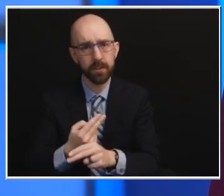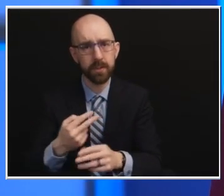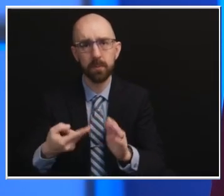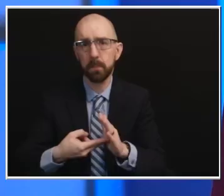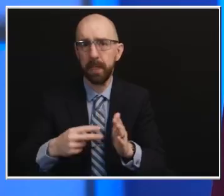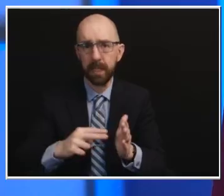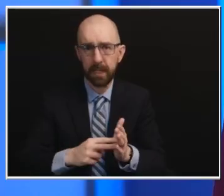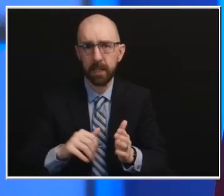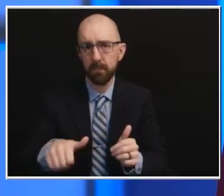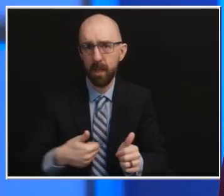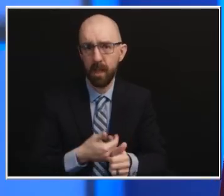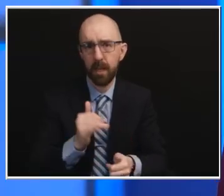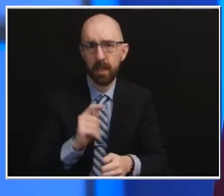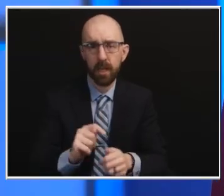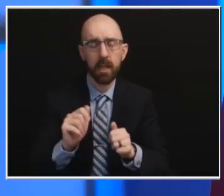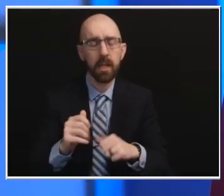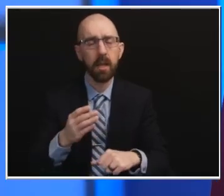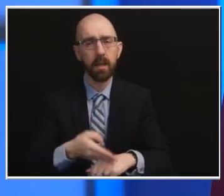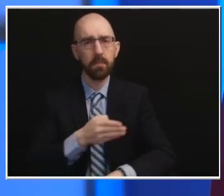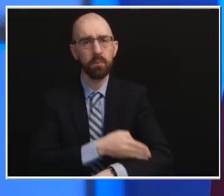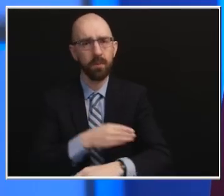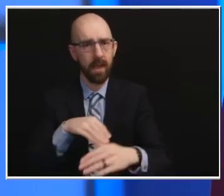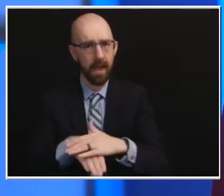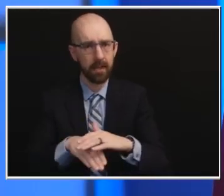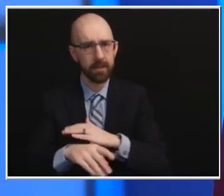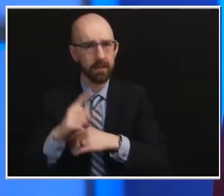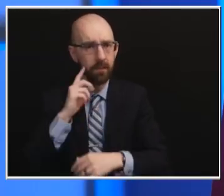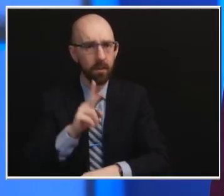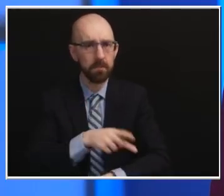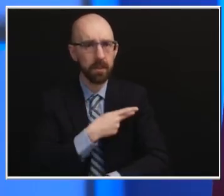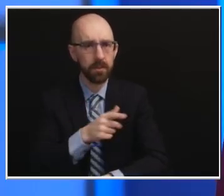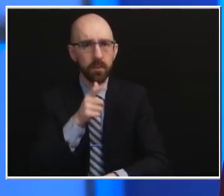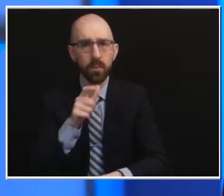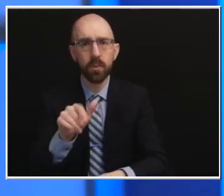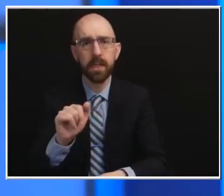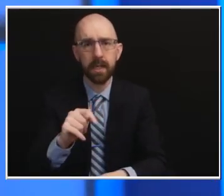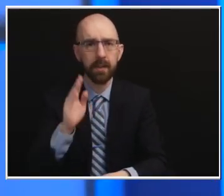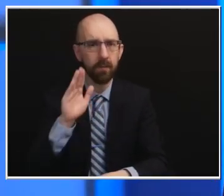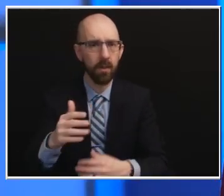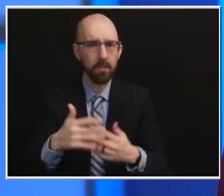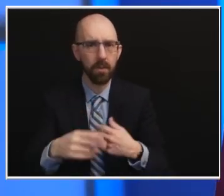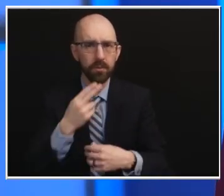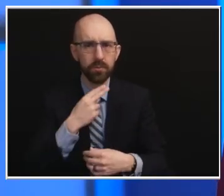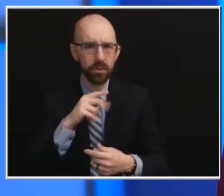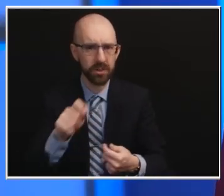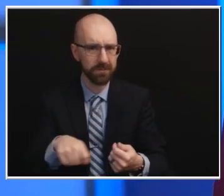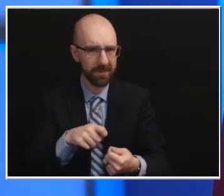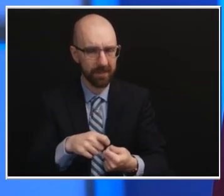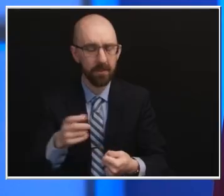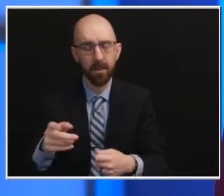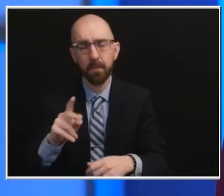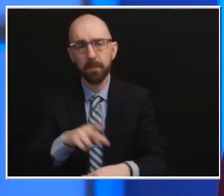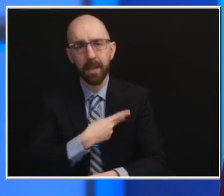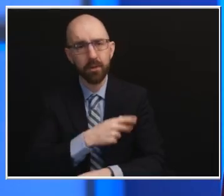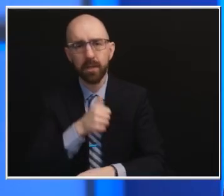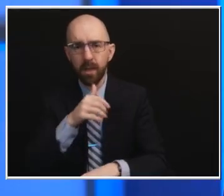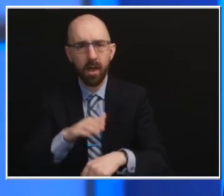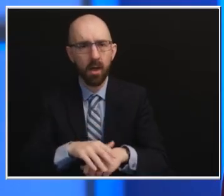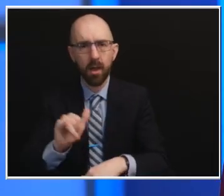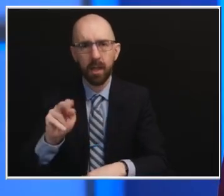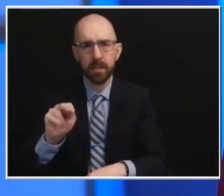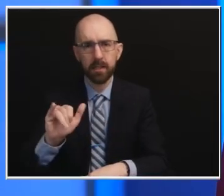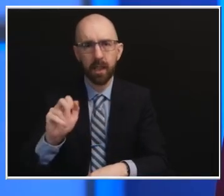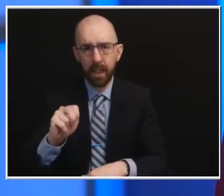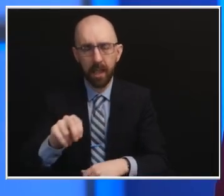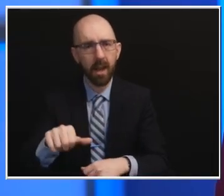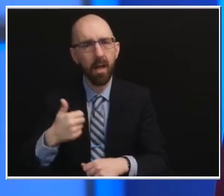improve access for the patients who are needing it for their blood sugar specifically. So patients who are not on insulin or certain other